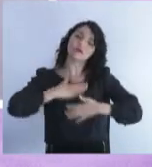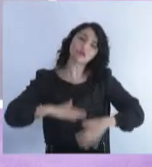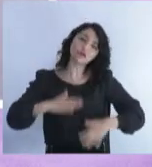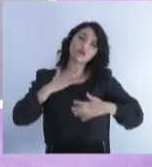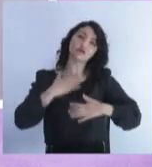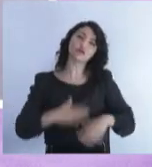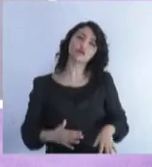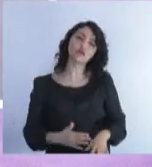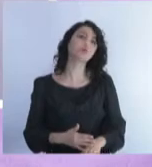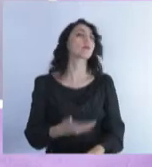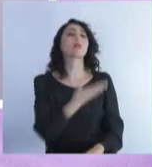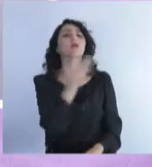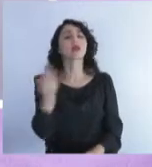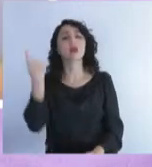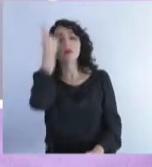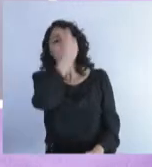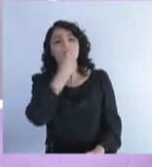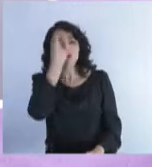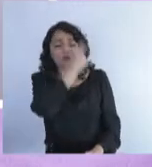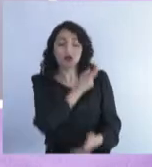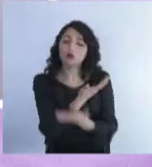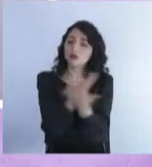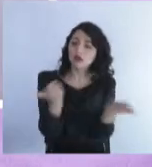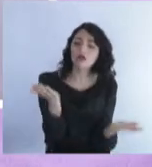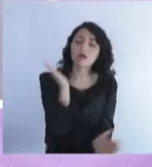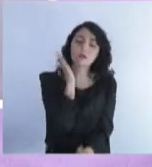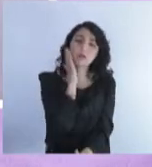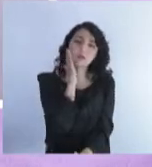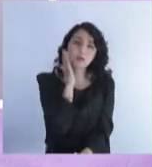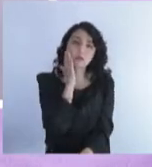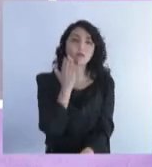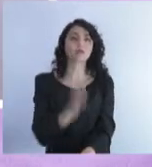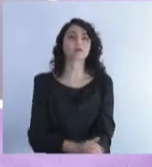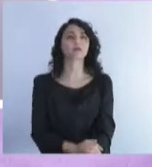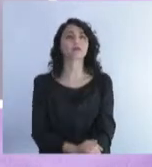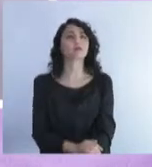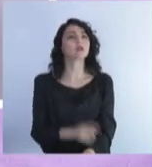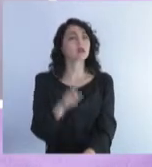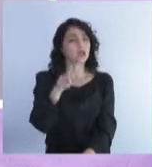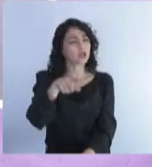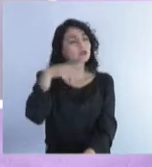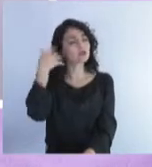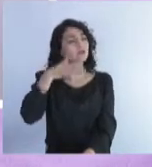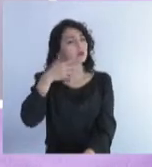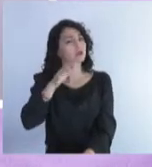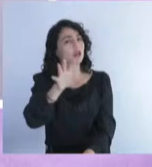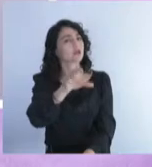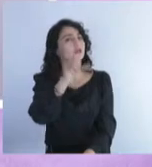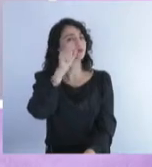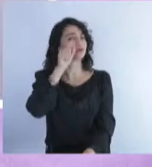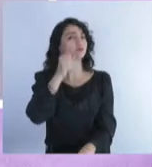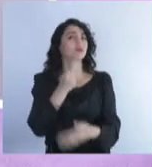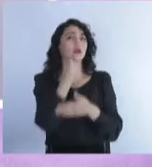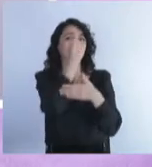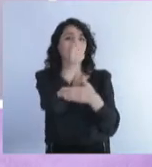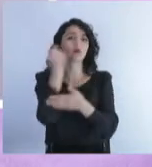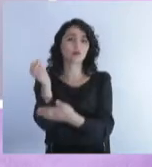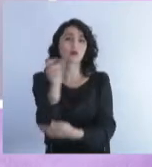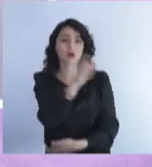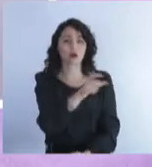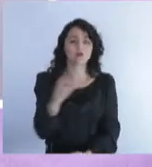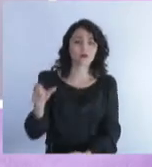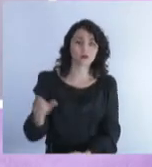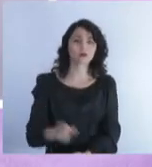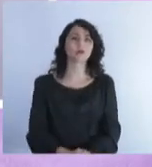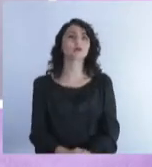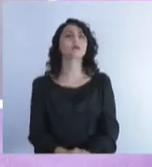be a caring person, how to be kinder. So I think we need to pay attention to this dimension of human development,